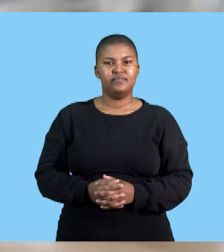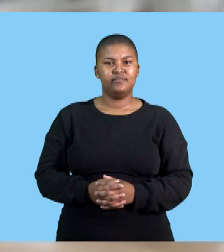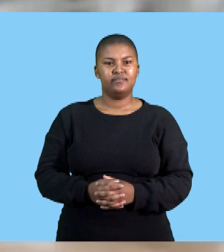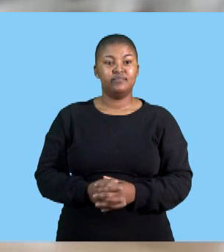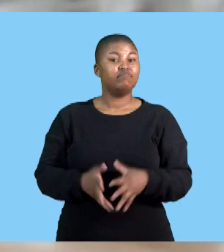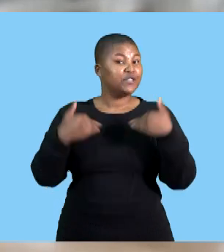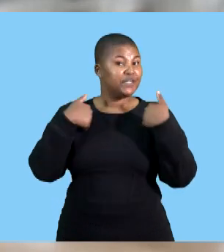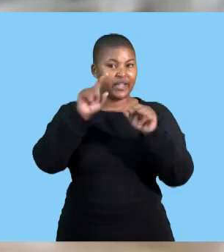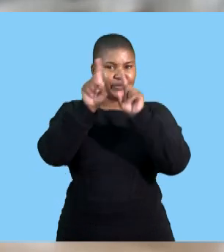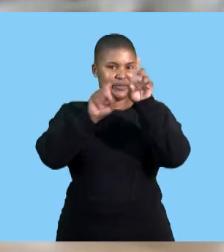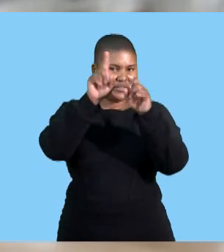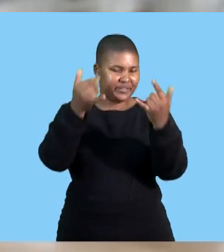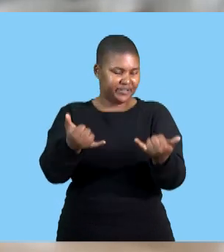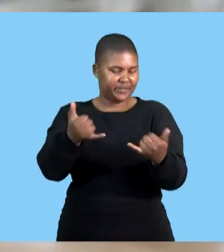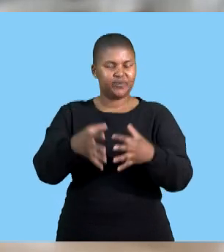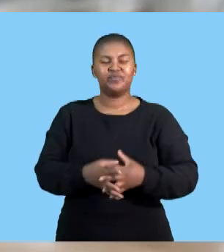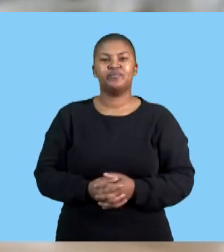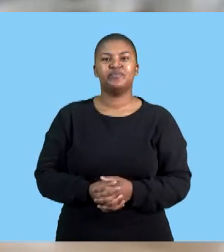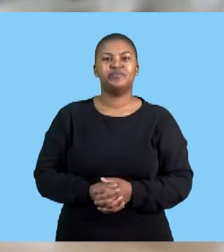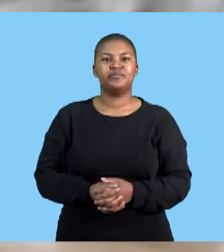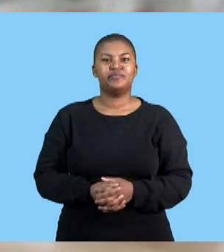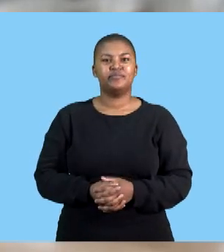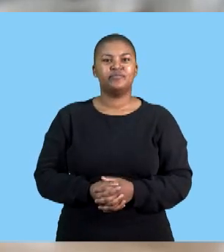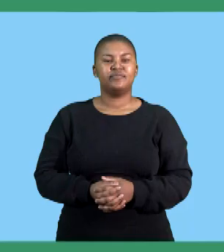Let's start with our practice questions.